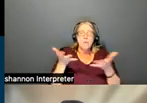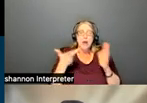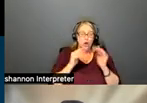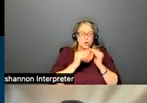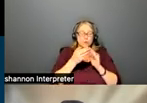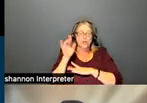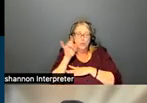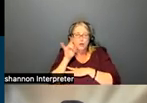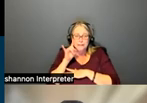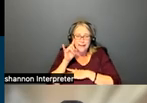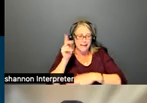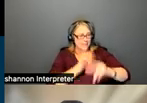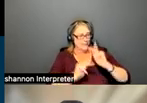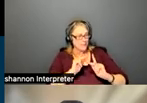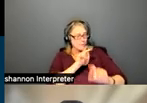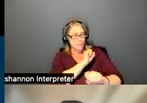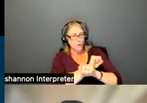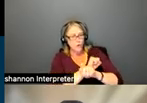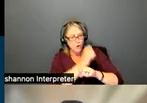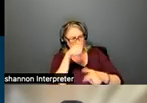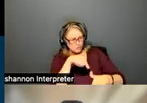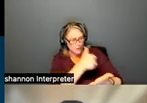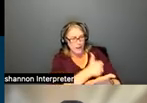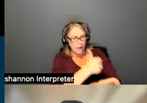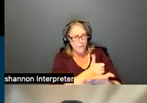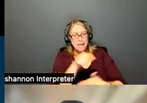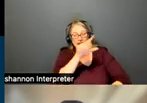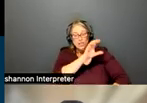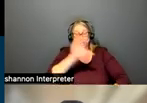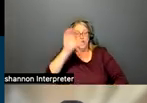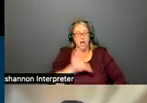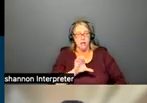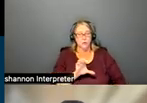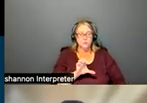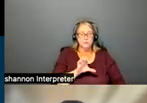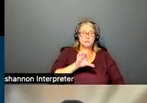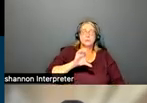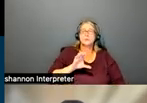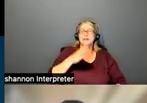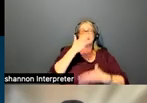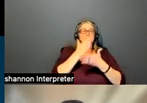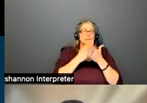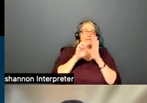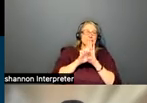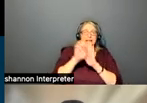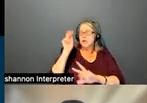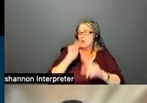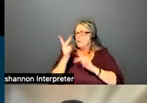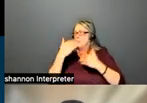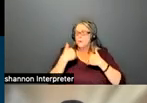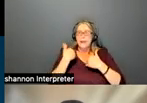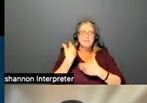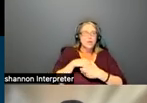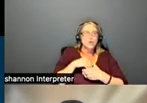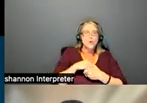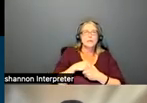have and the people that we're serving in Chicago. That some of the examples that folks have included